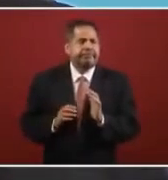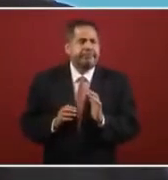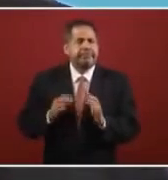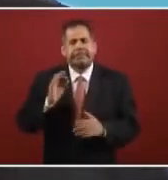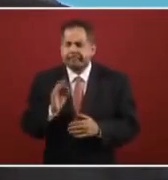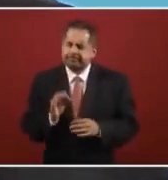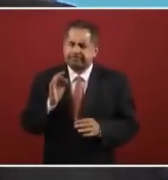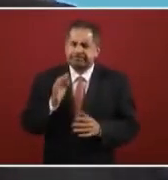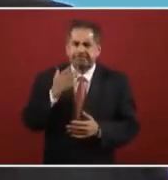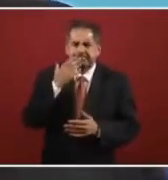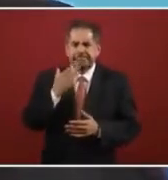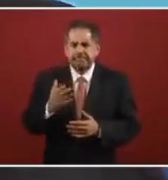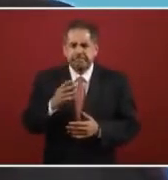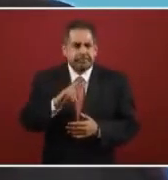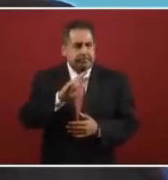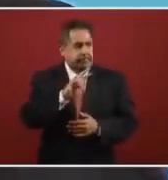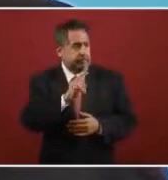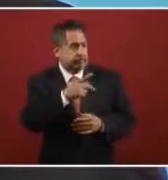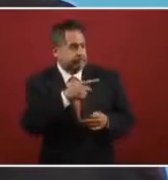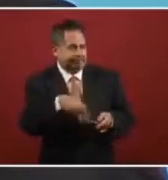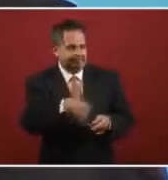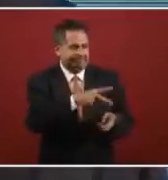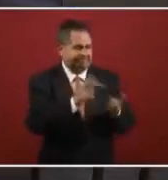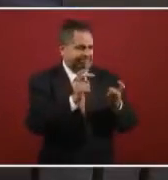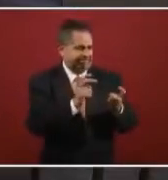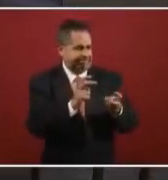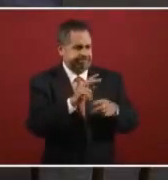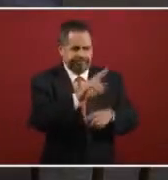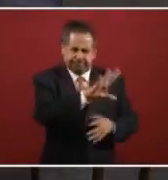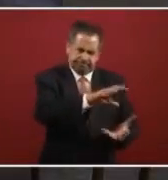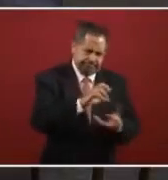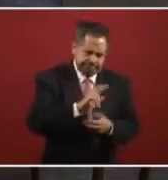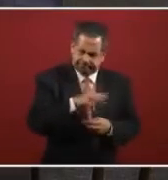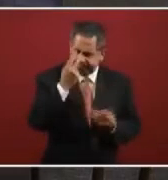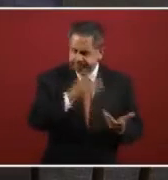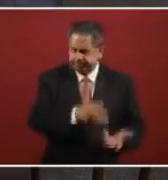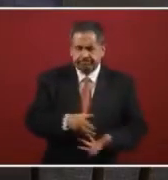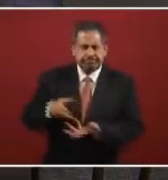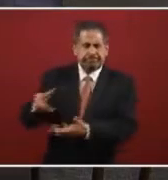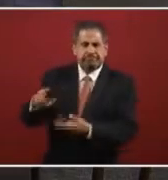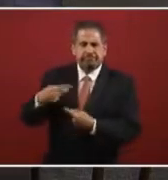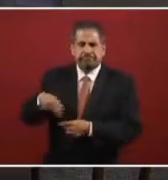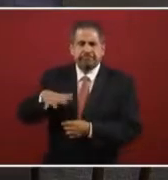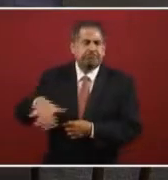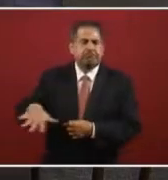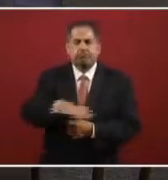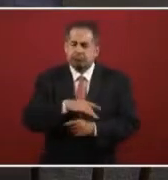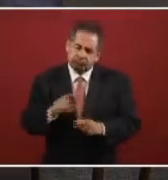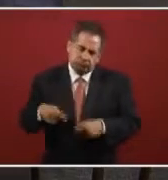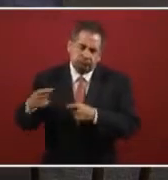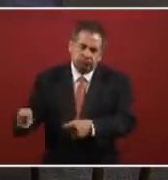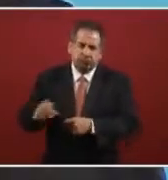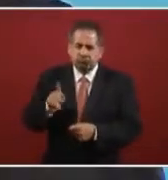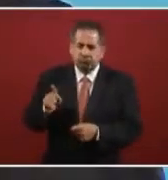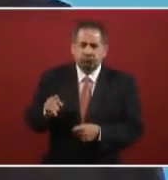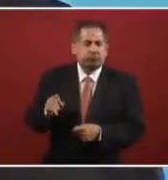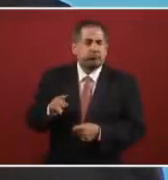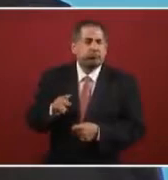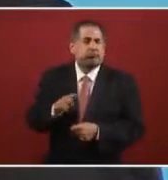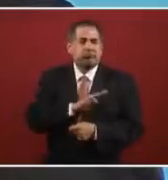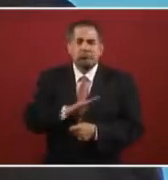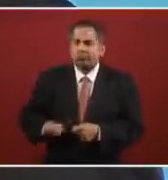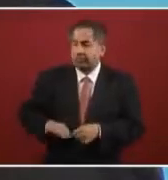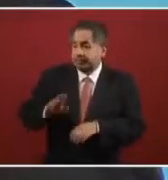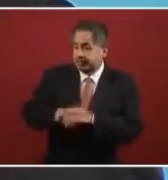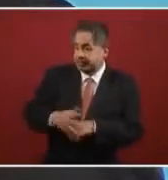And so he will they will be very punctual in returning the money to the people and give them resources